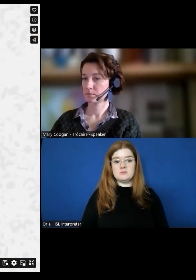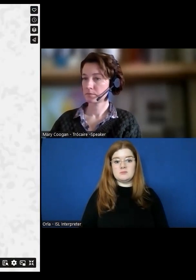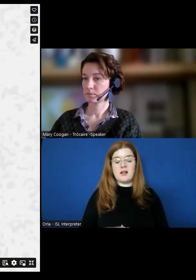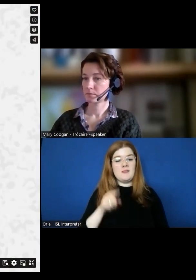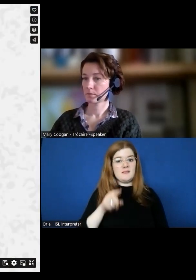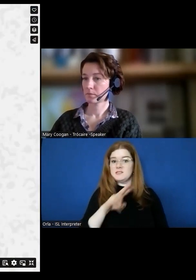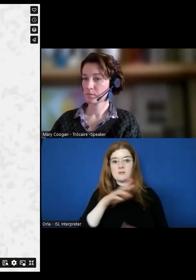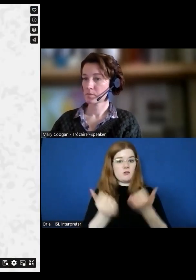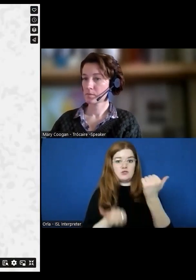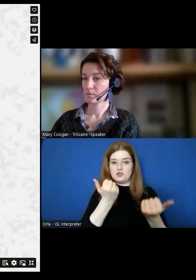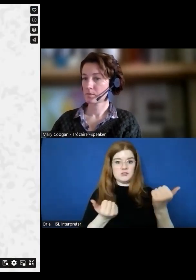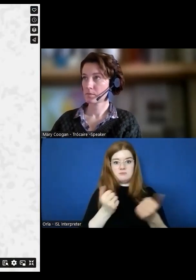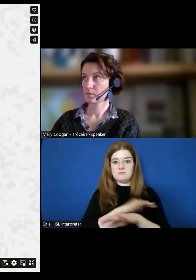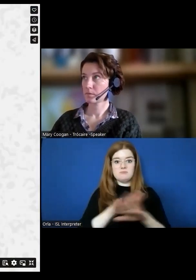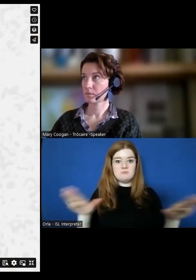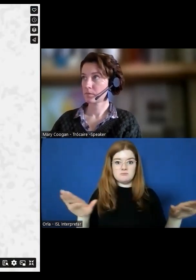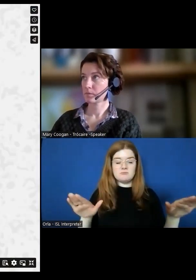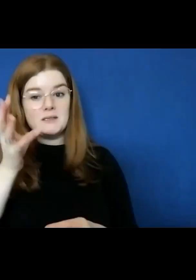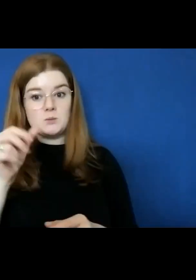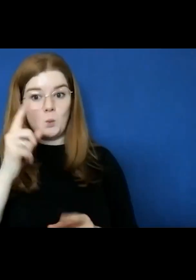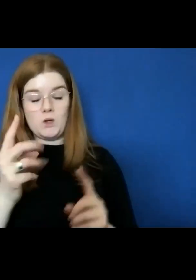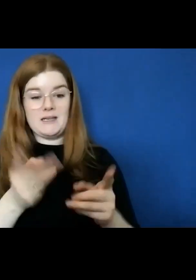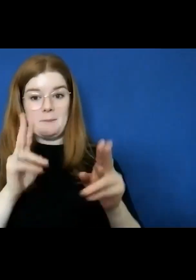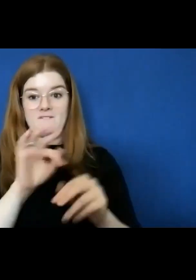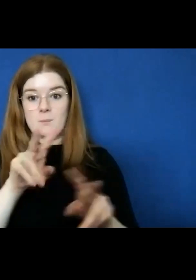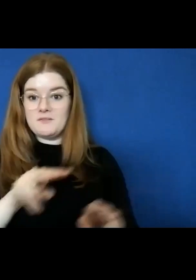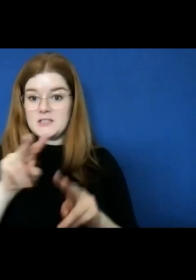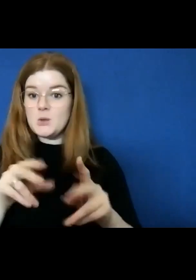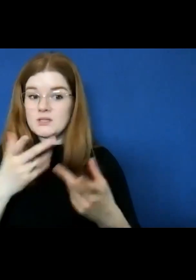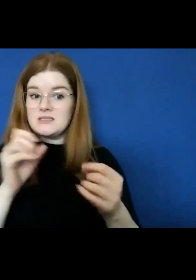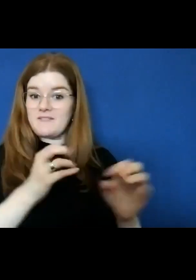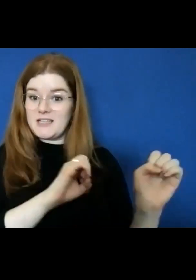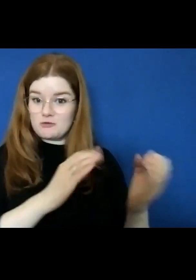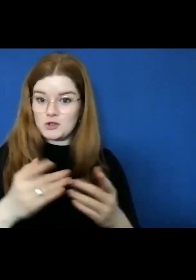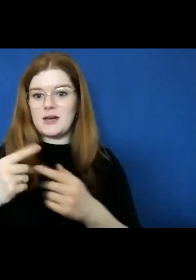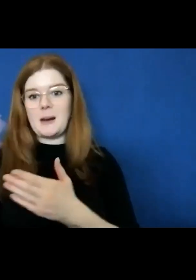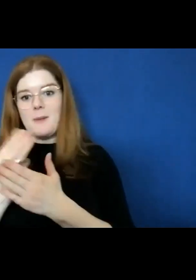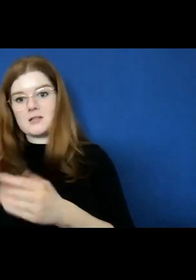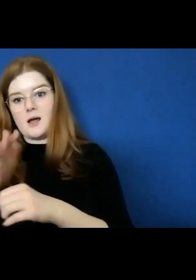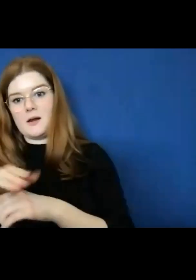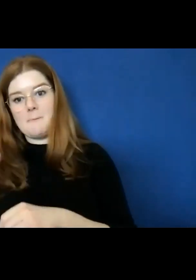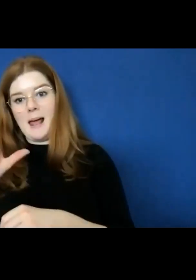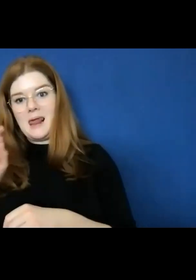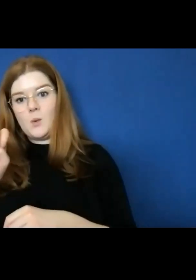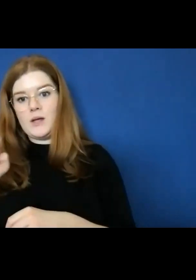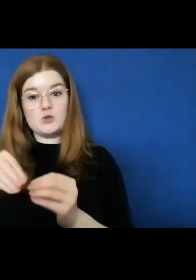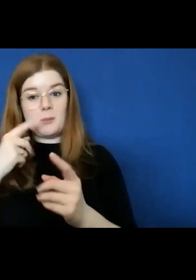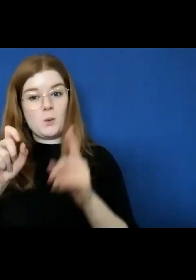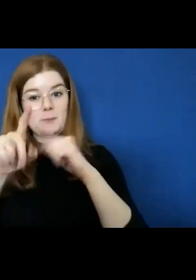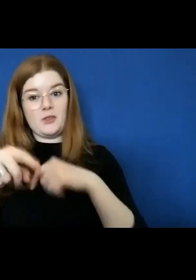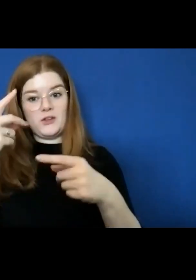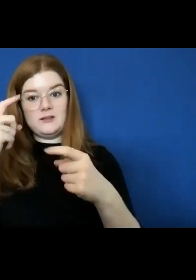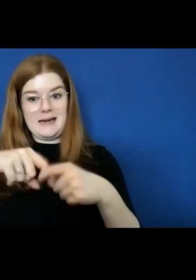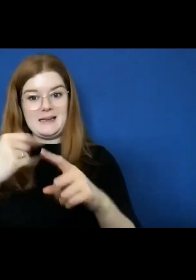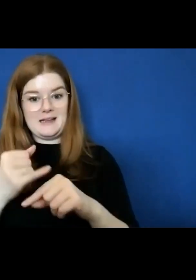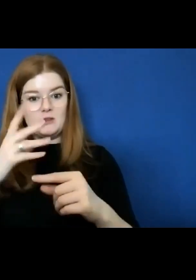This is an injustice. From that video, there was an introduction and a piece on Malawi and a conclusion, but I will pop the link into